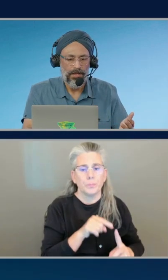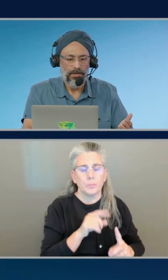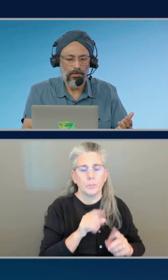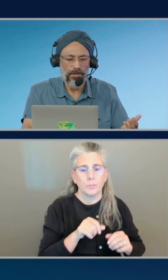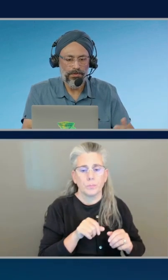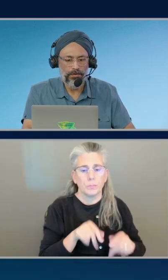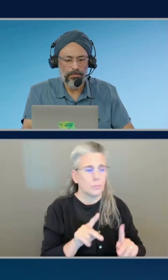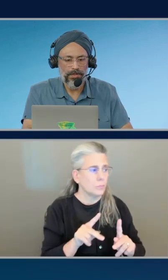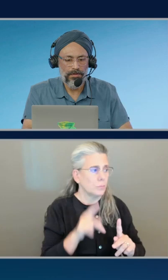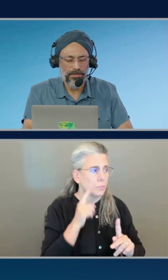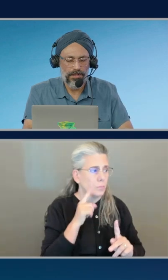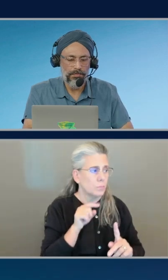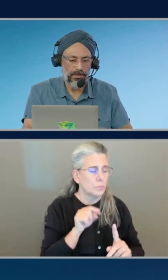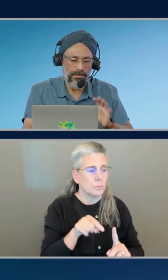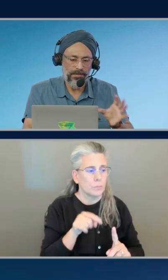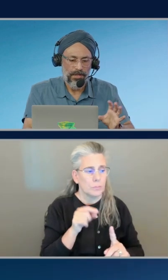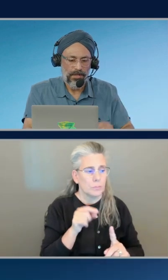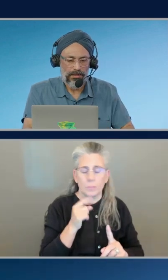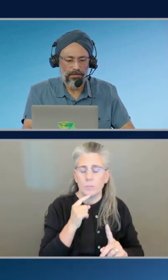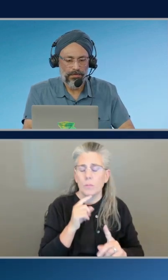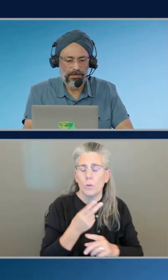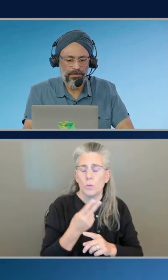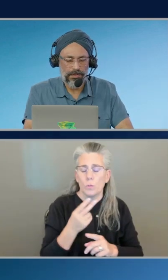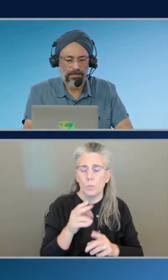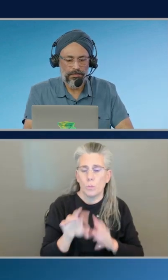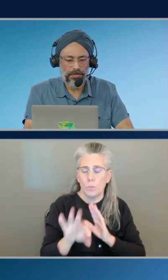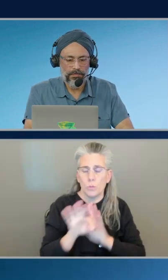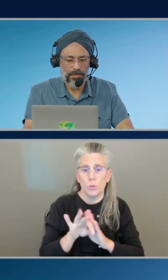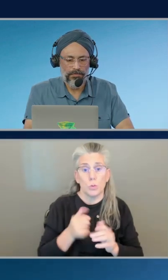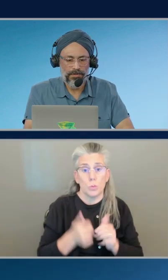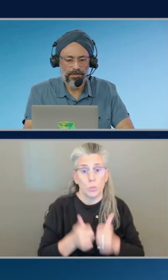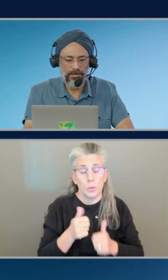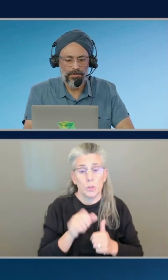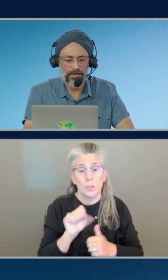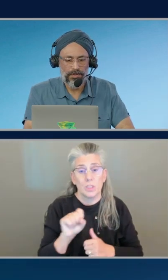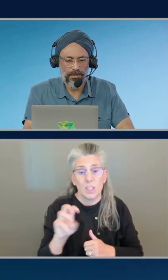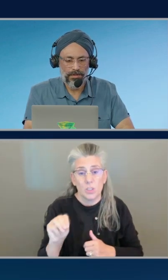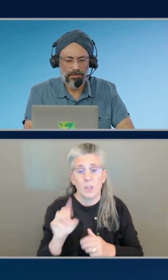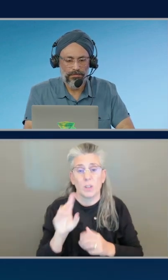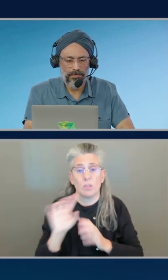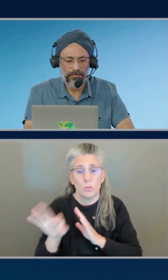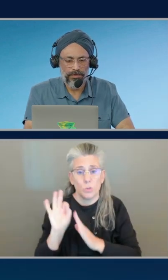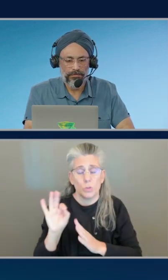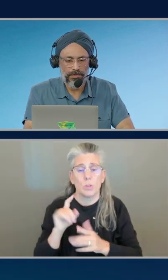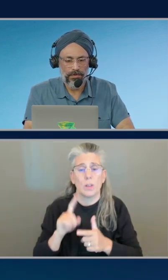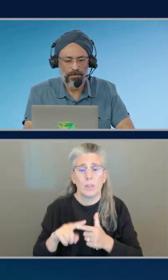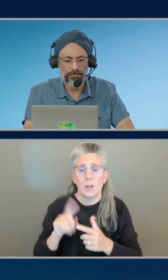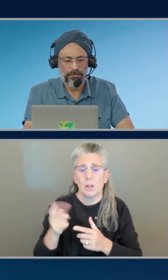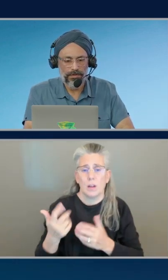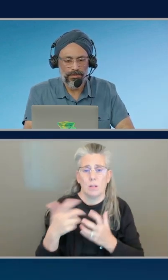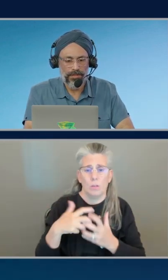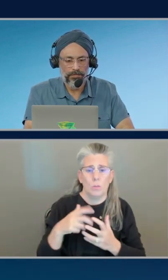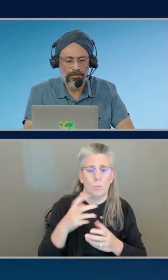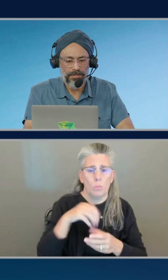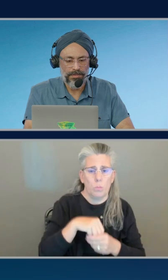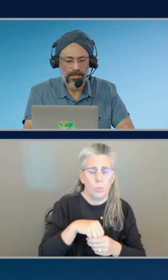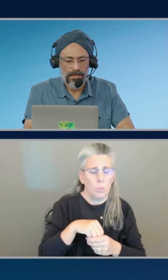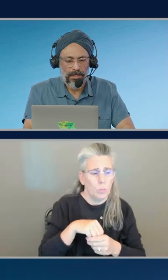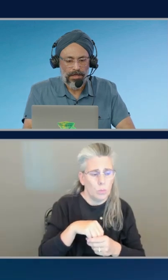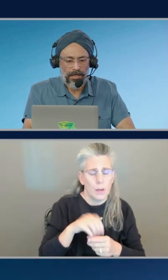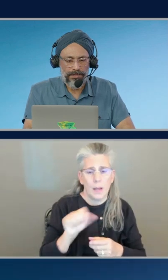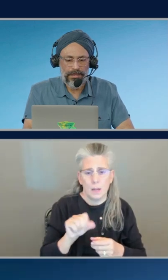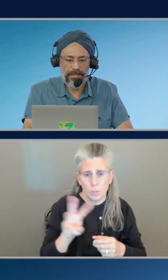my role is going to be. SageMaker is part of the security framework of